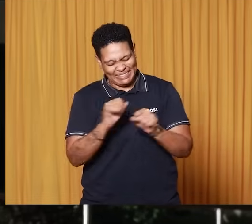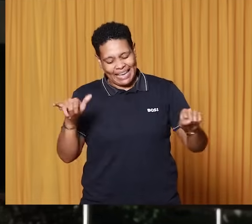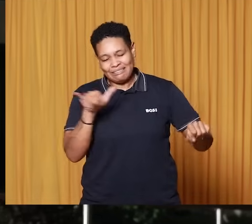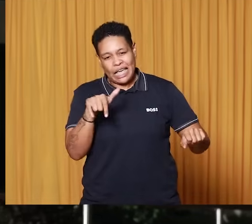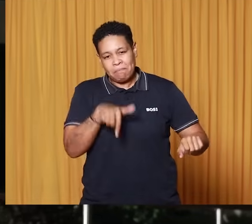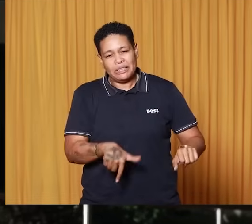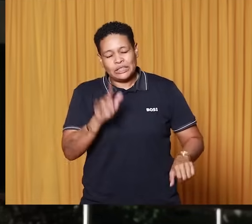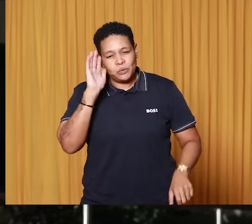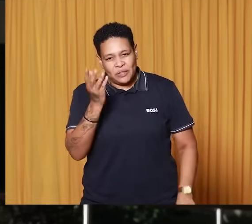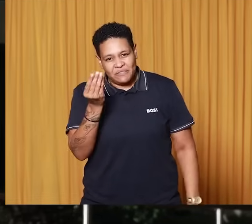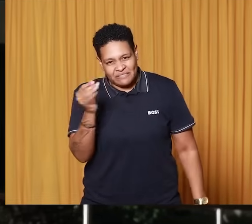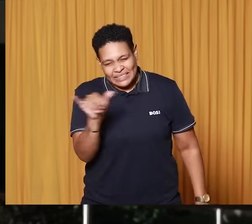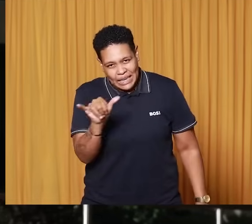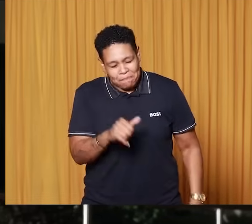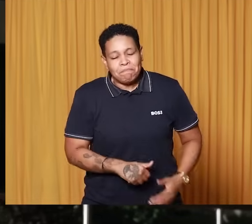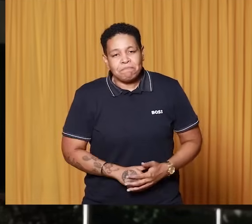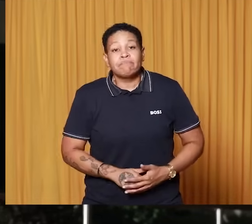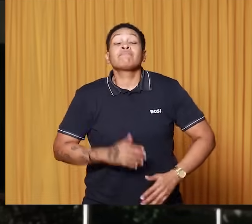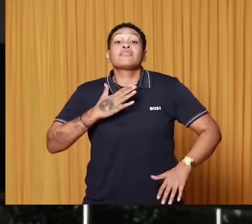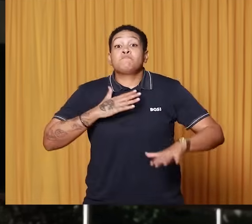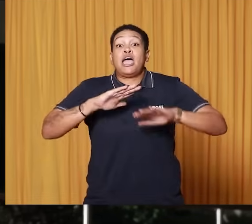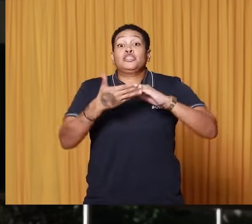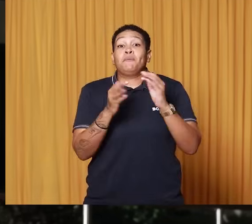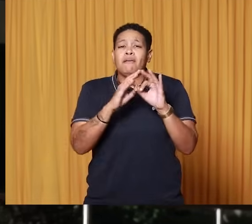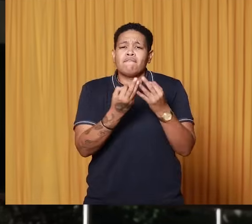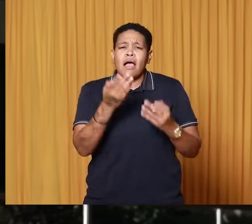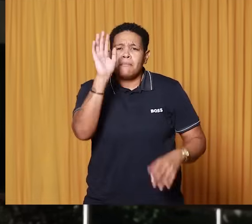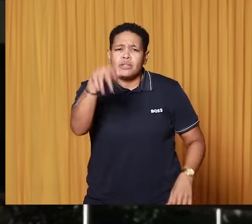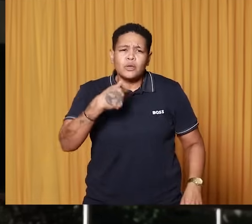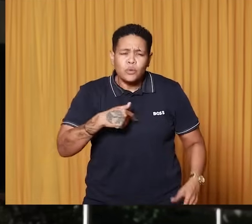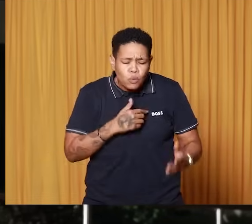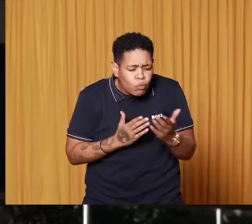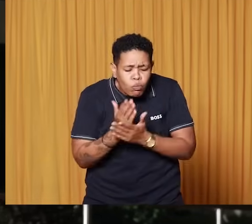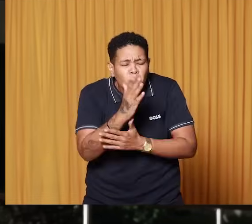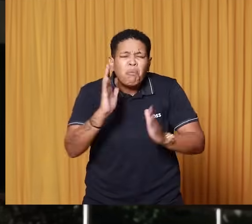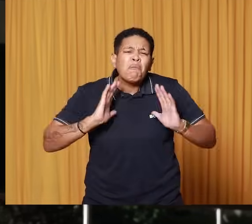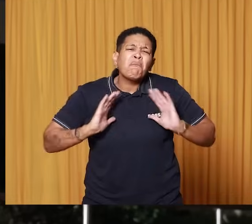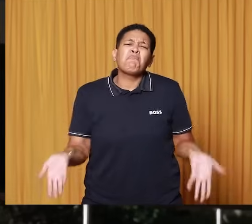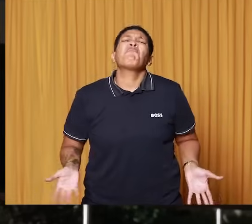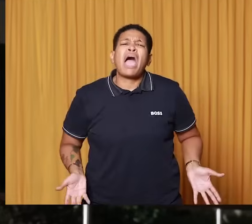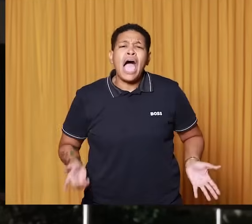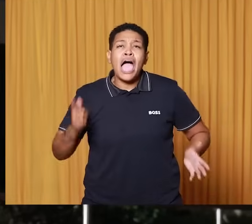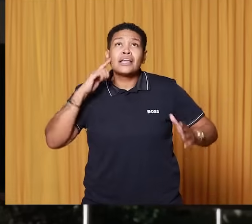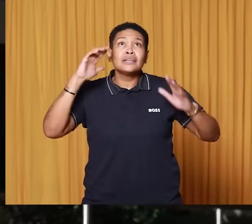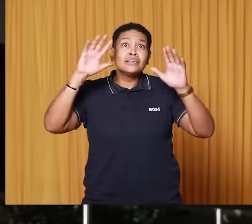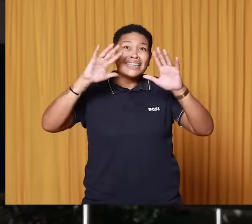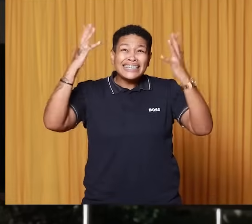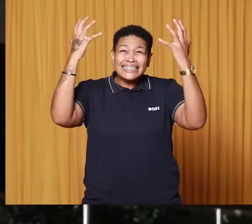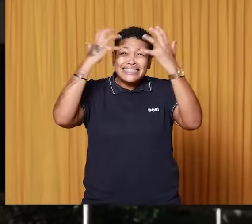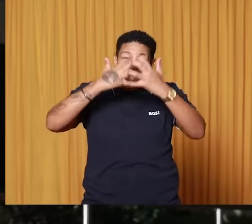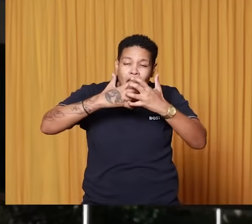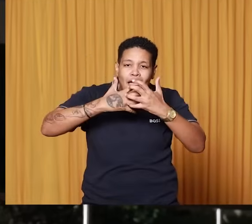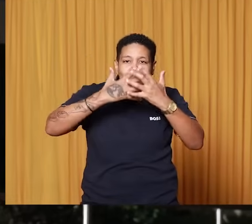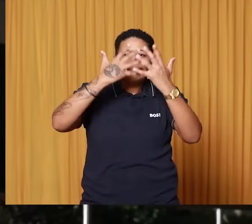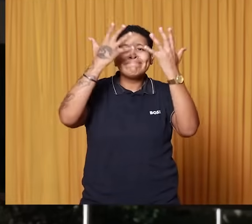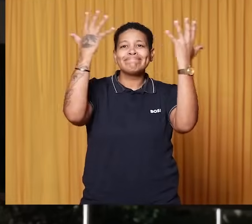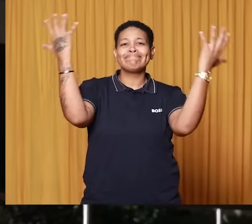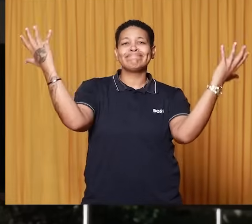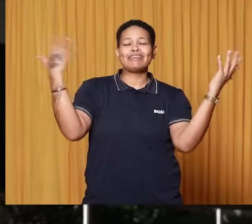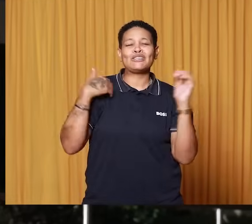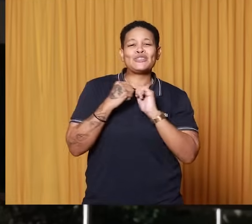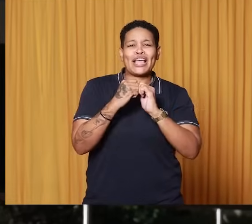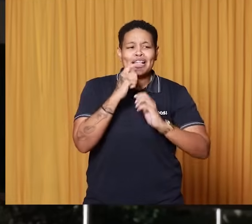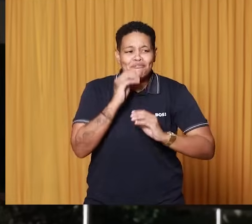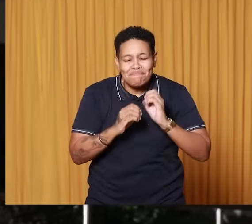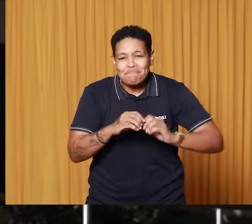this one too. My Jamaican family, we will weather this storm, and when the sky is clear, we will come together to